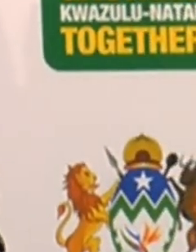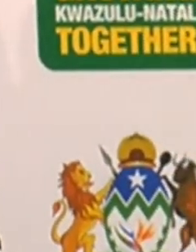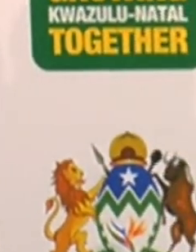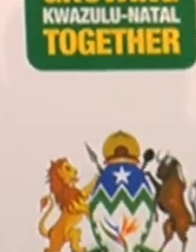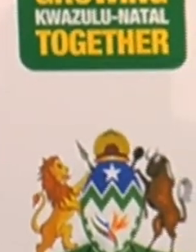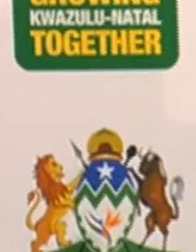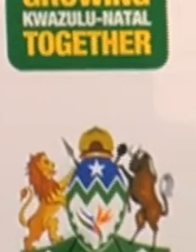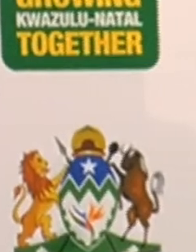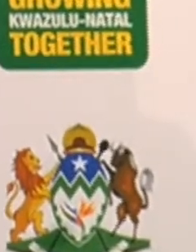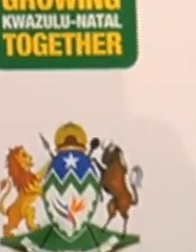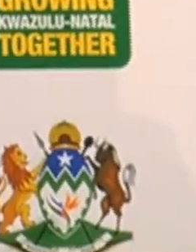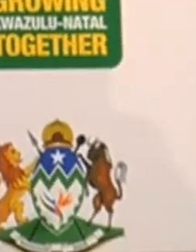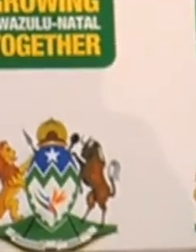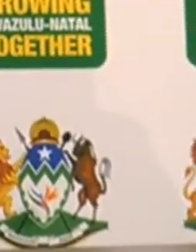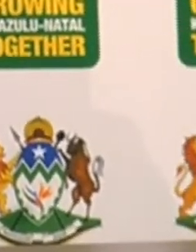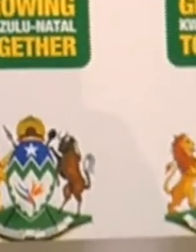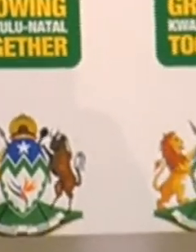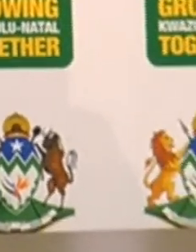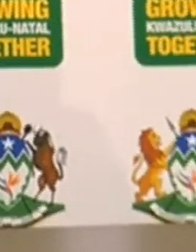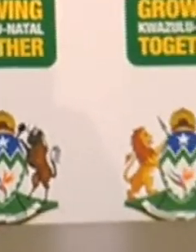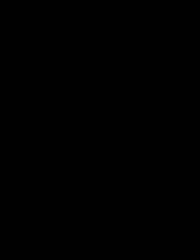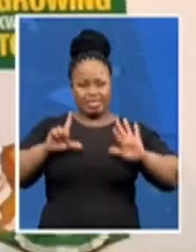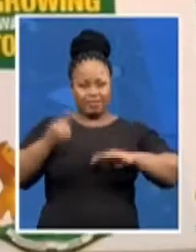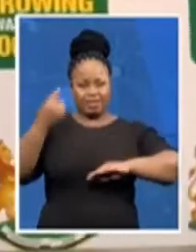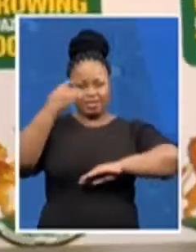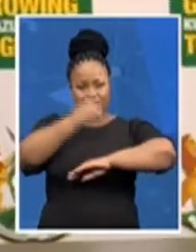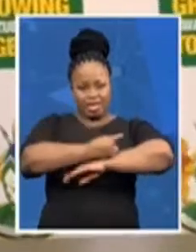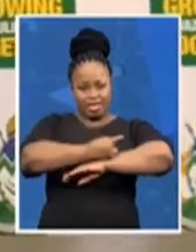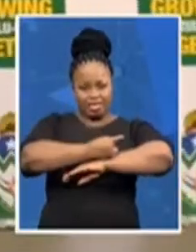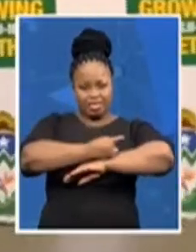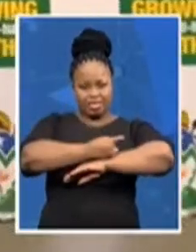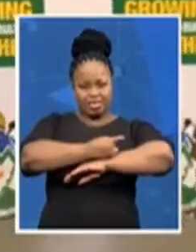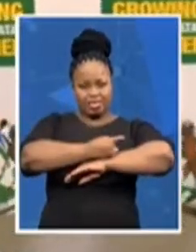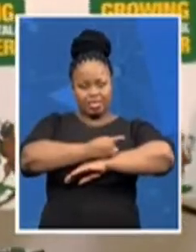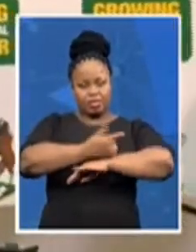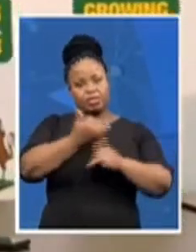average has increased in the past 4 days,